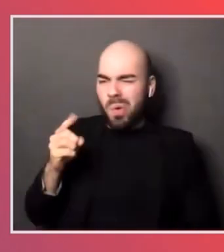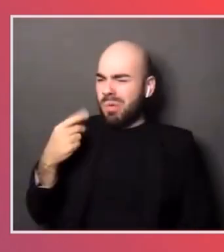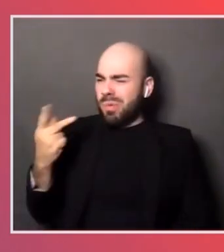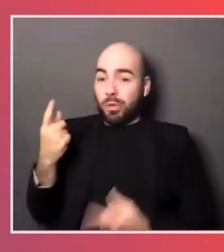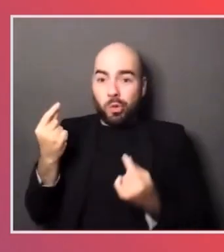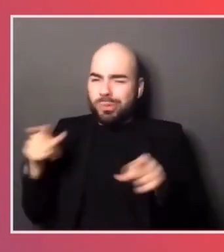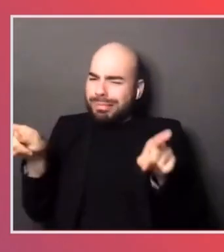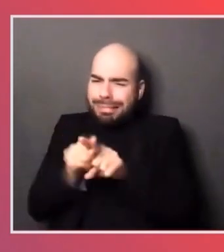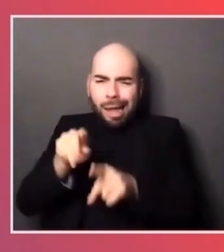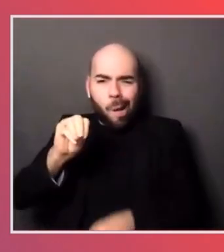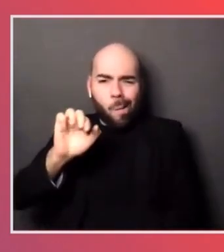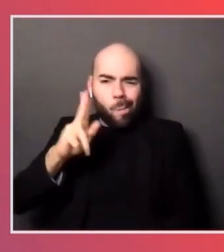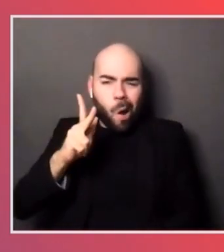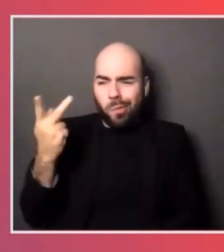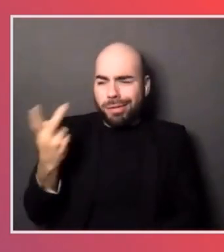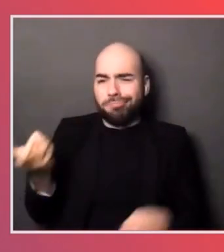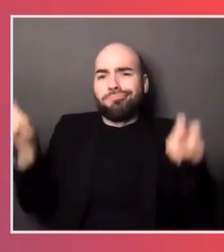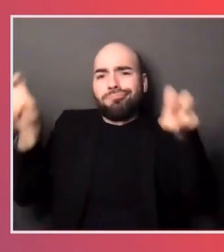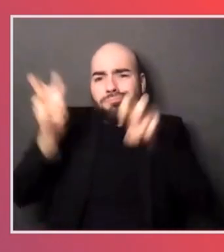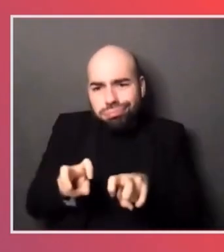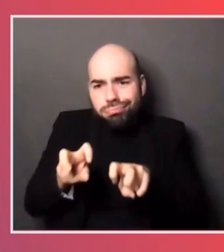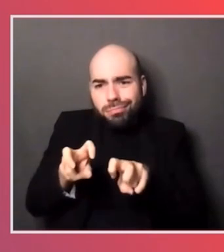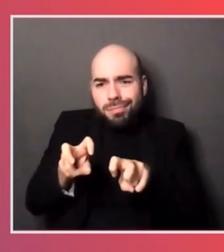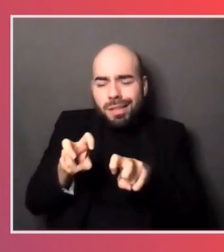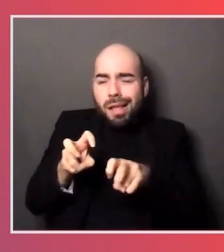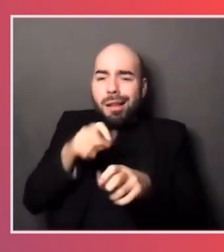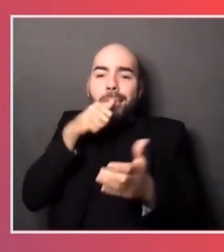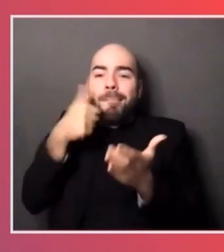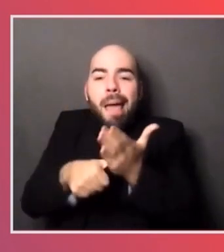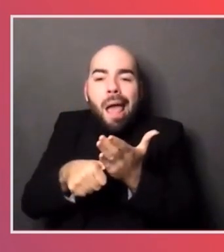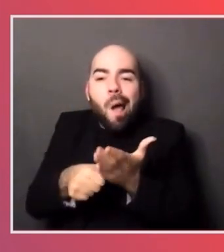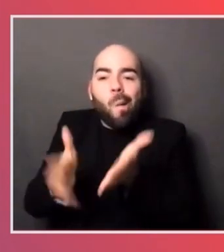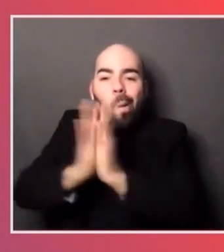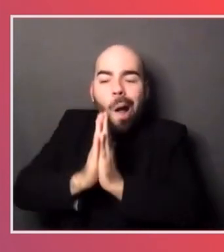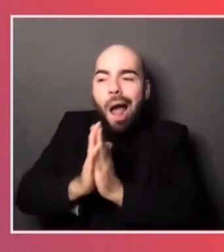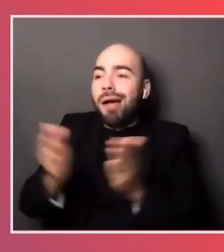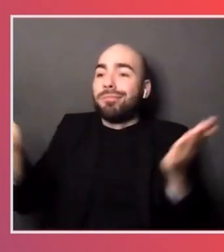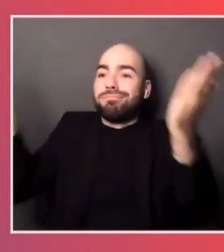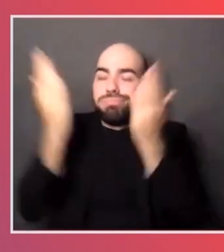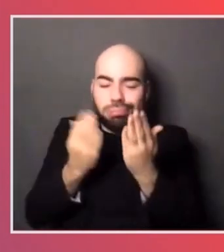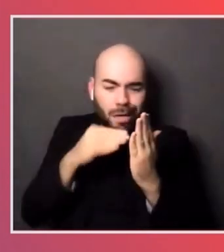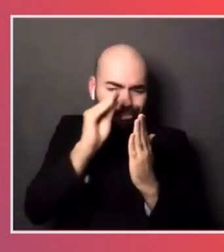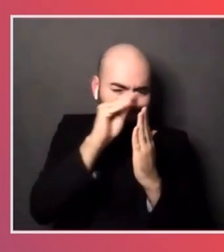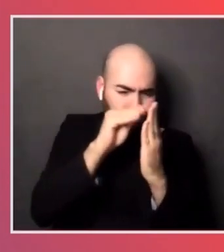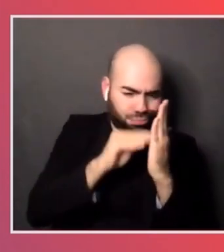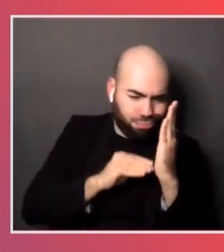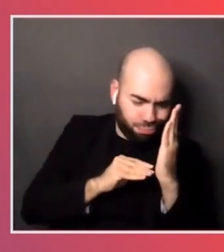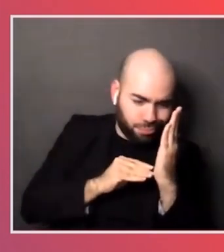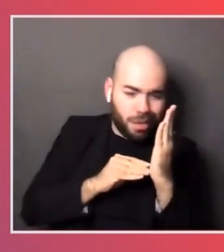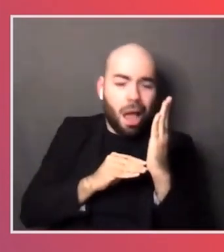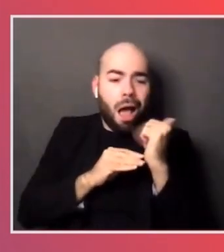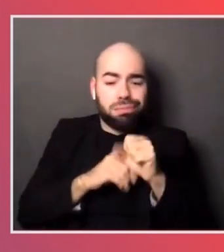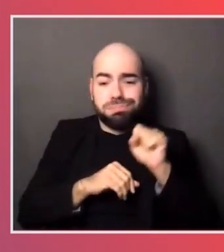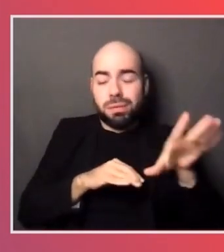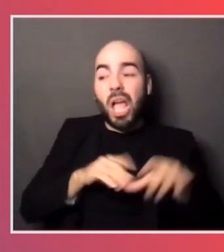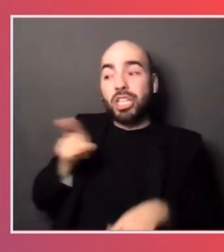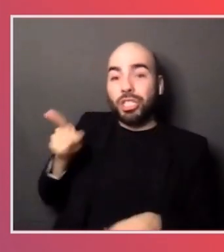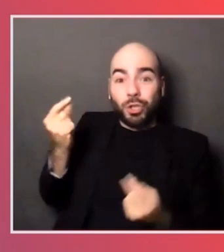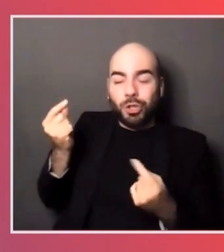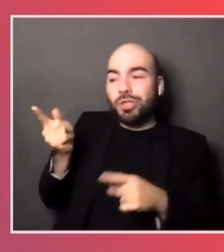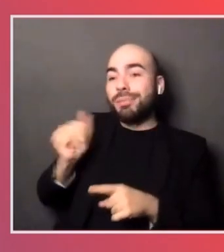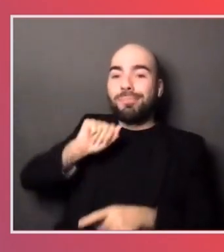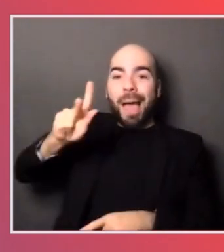And she took it back with her to LA and made sure she didn't put it in a fake mailbox. And I think we're all good.